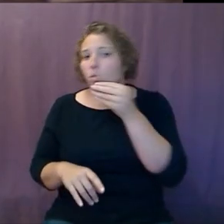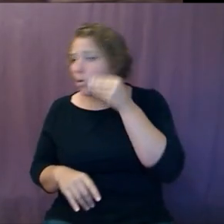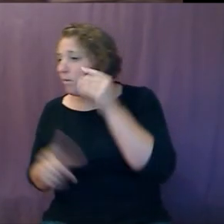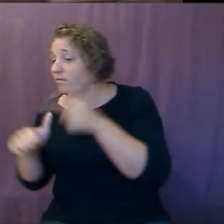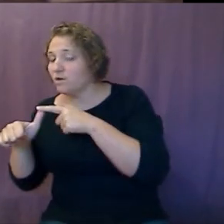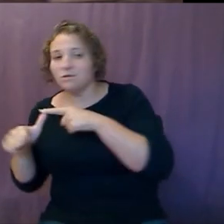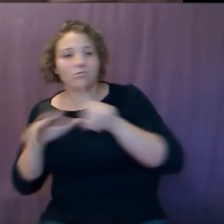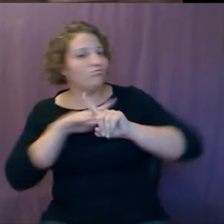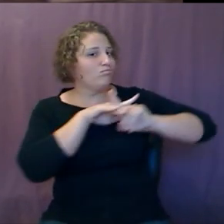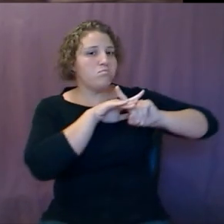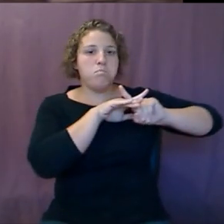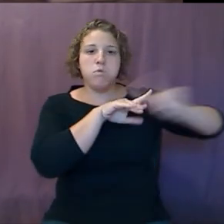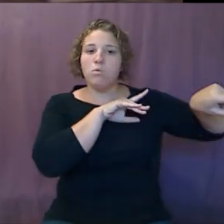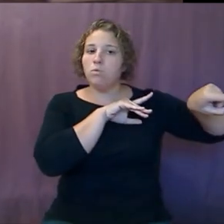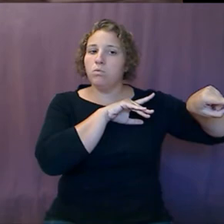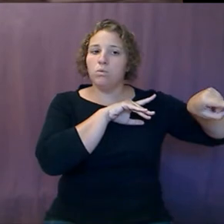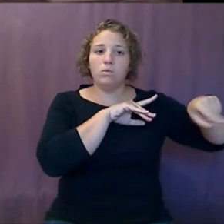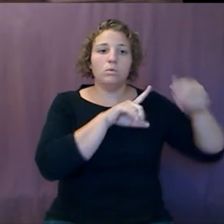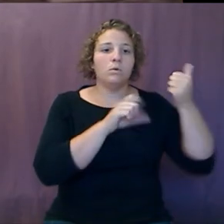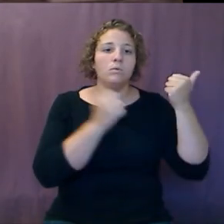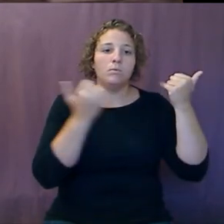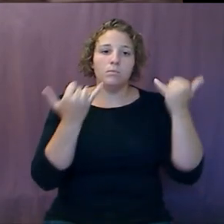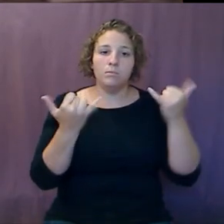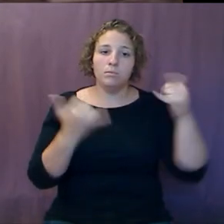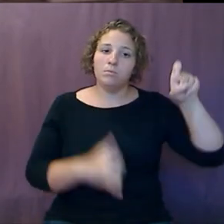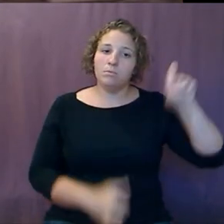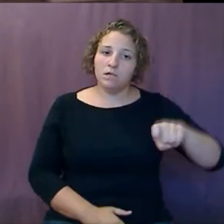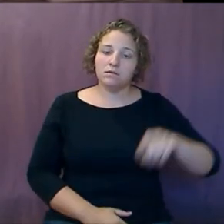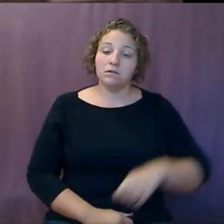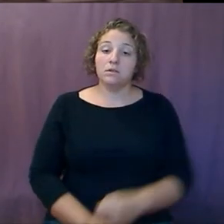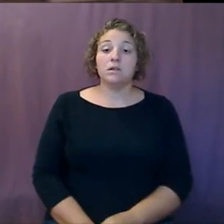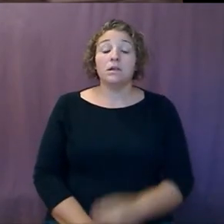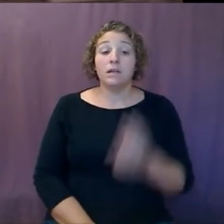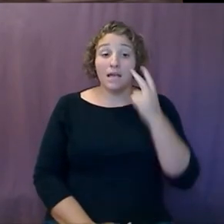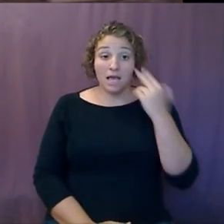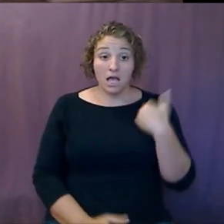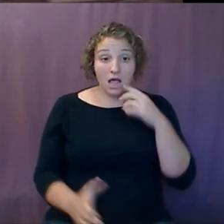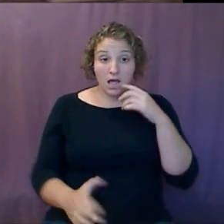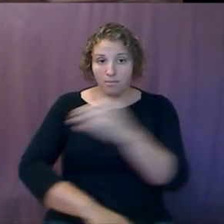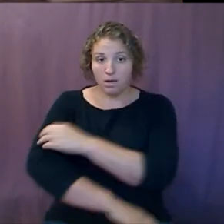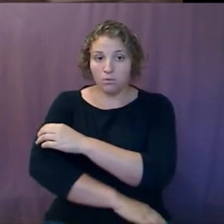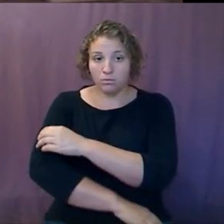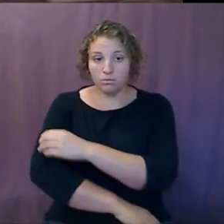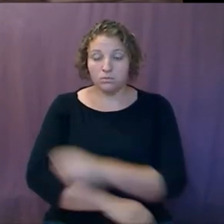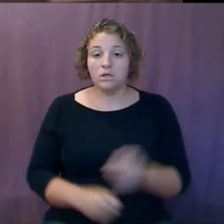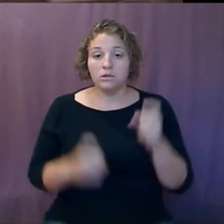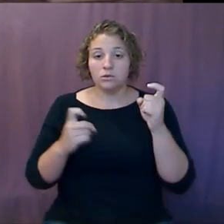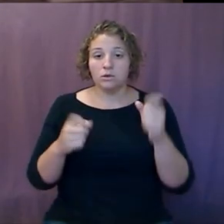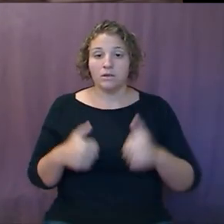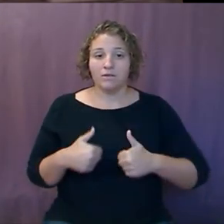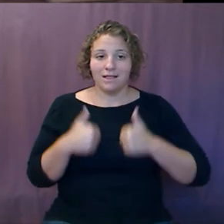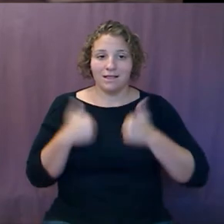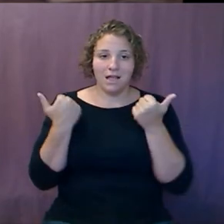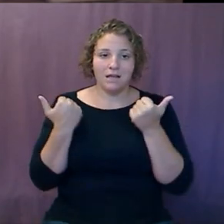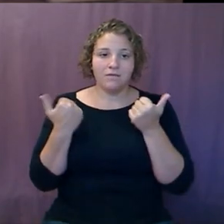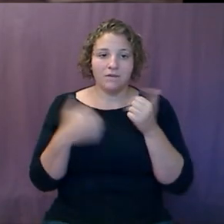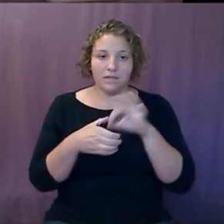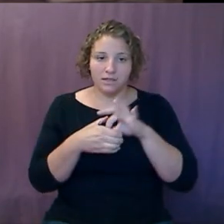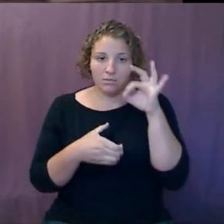town and he had power to give life pneuma spirit